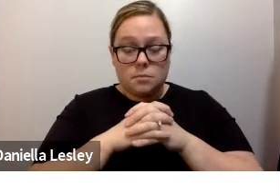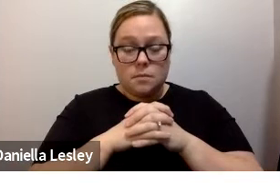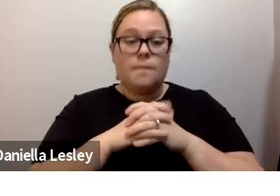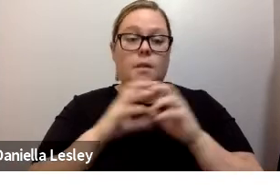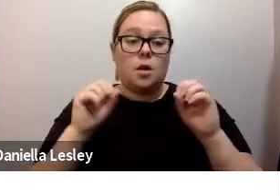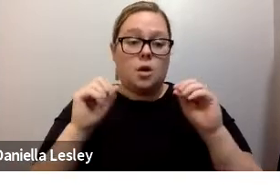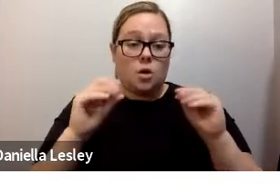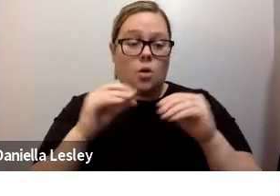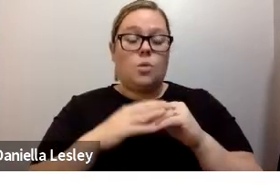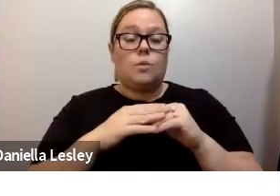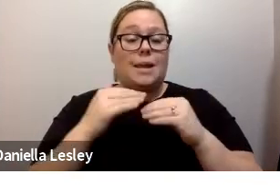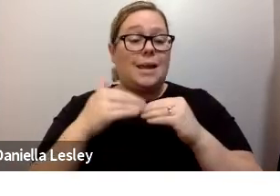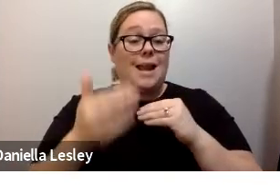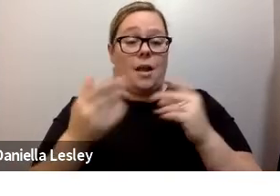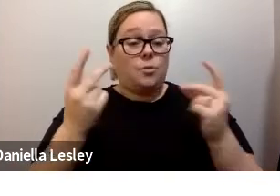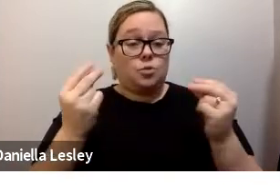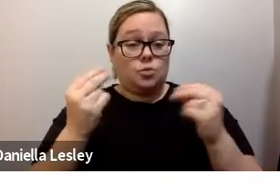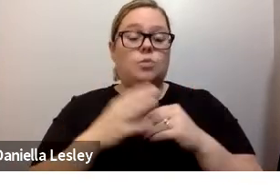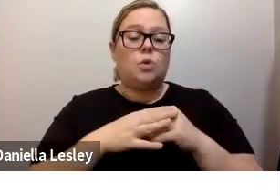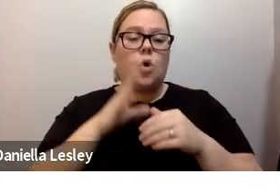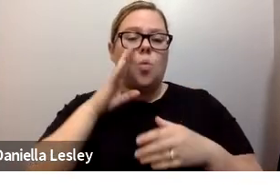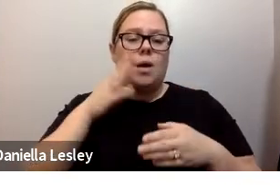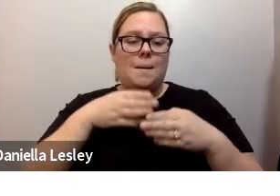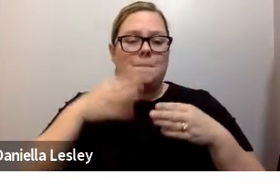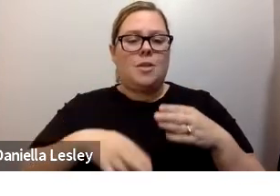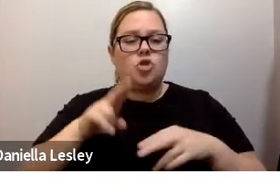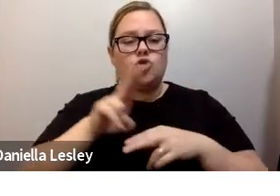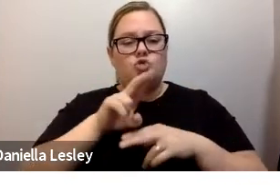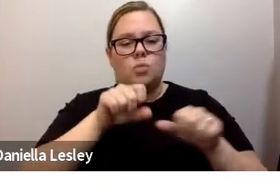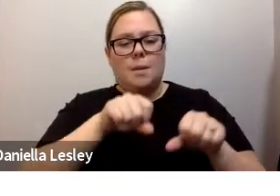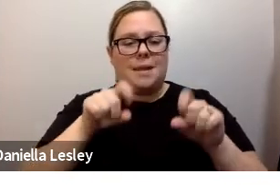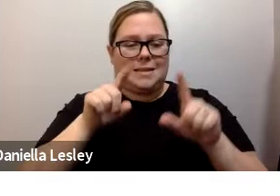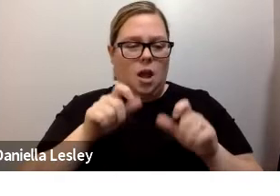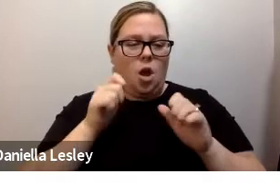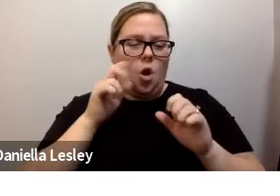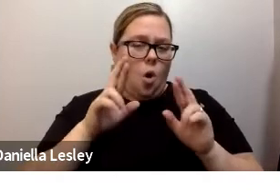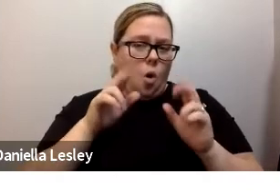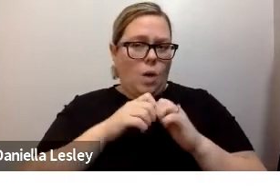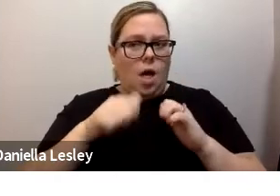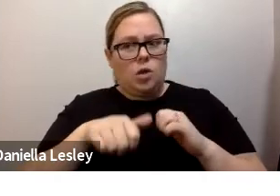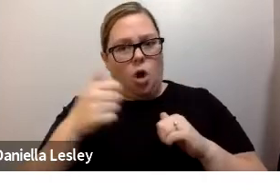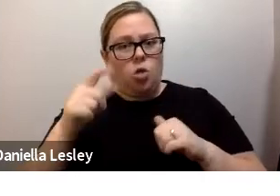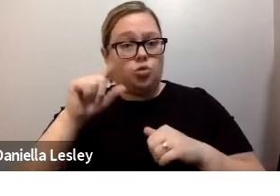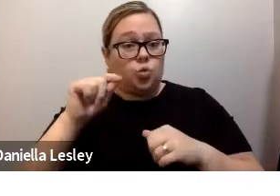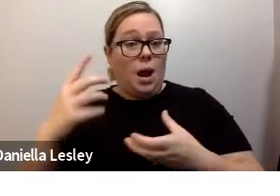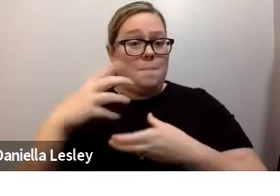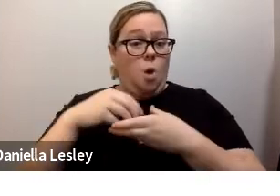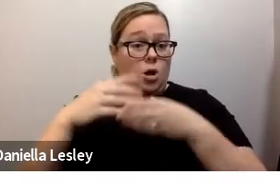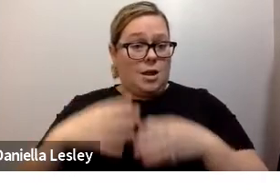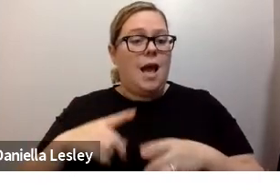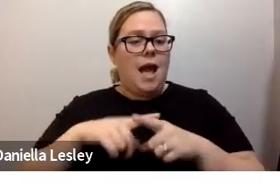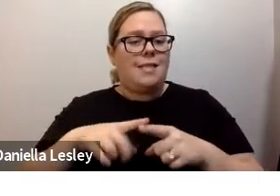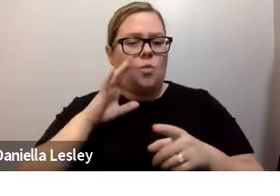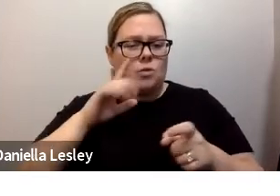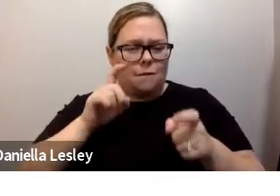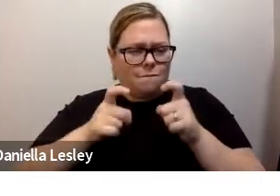So next steps, we will complete the usability testing. We're hoping with another 20 participants, and then we'll refine both of